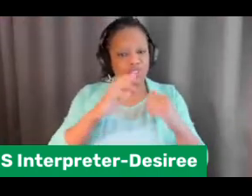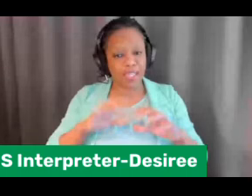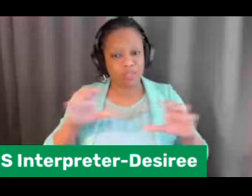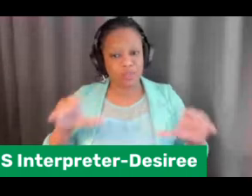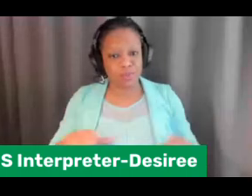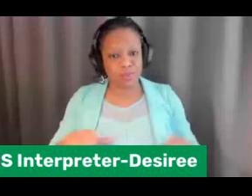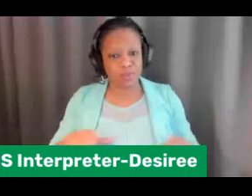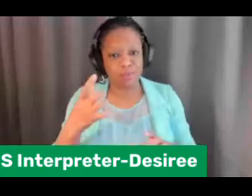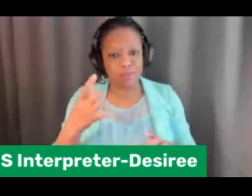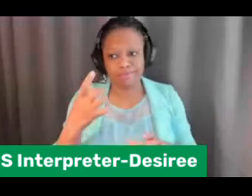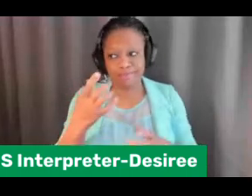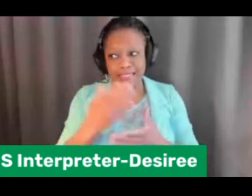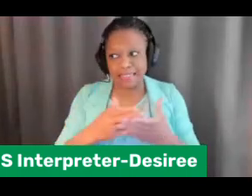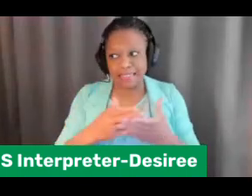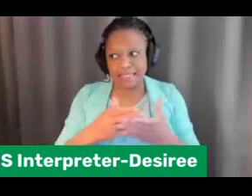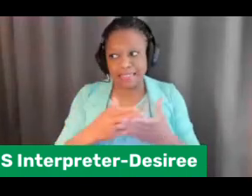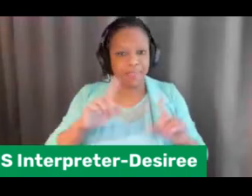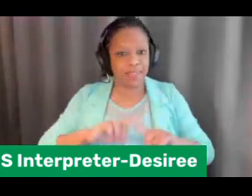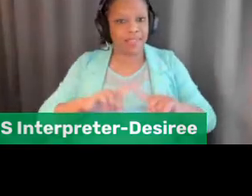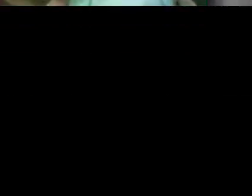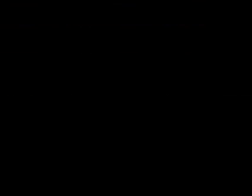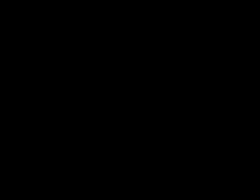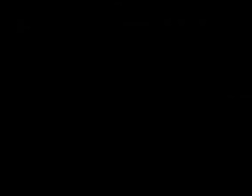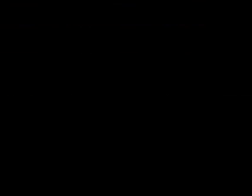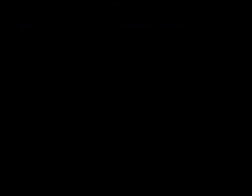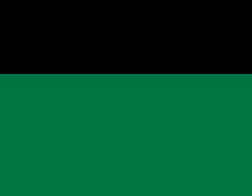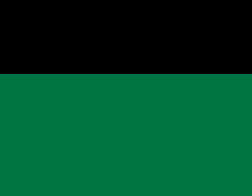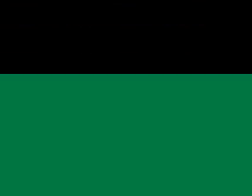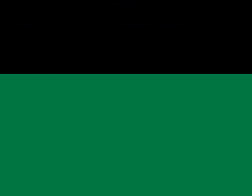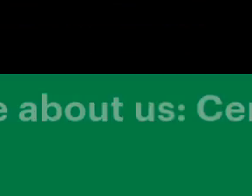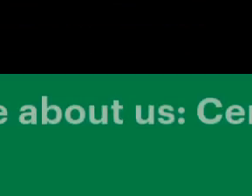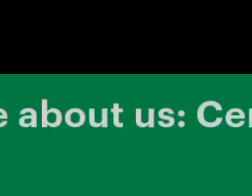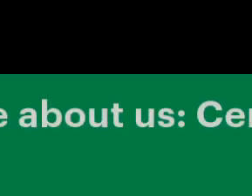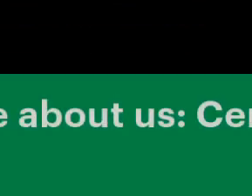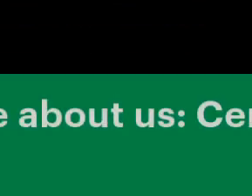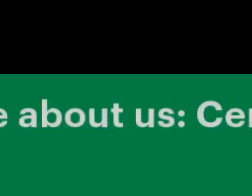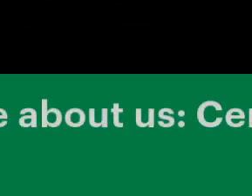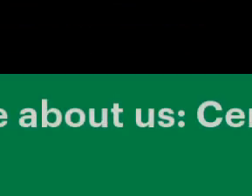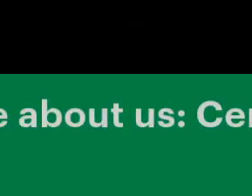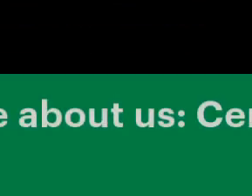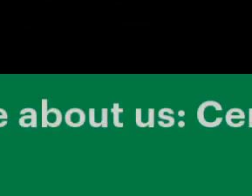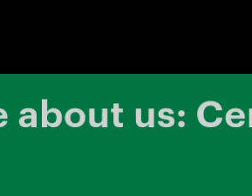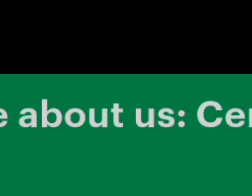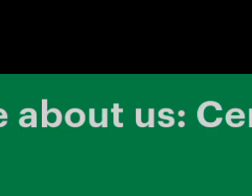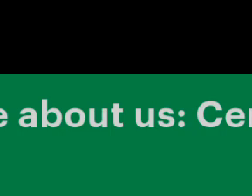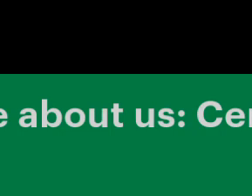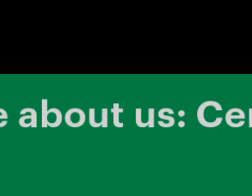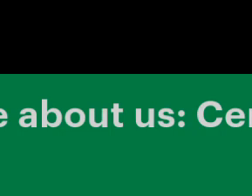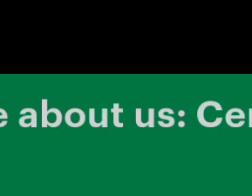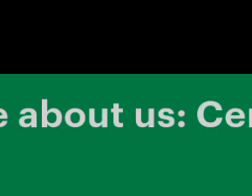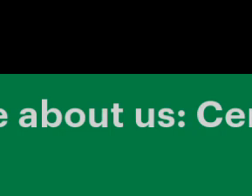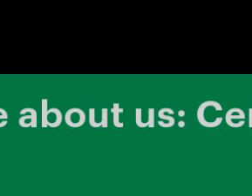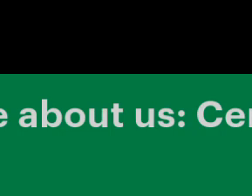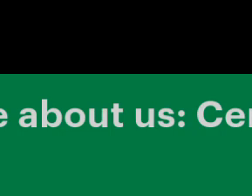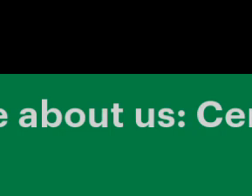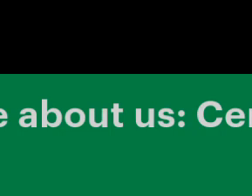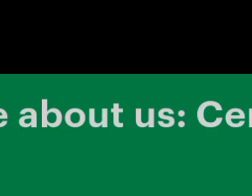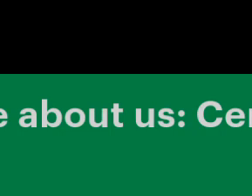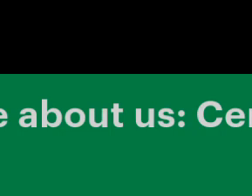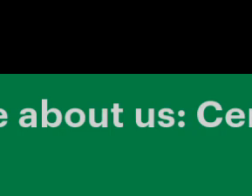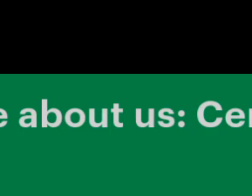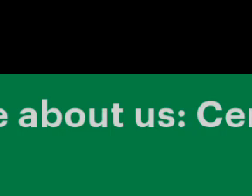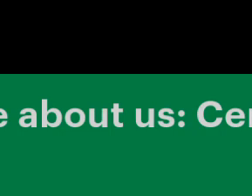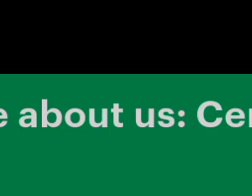world, the human world, actually, the white supremacist capitalist patriarchal world, to engage